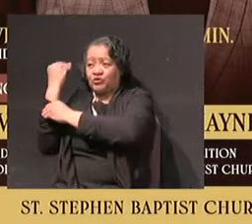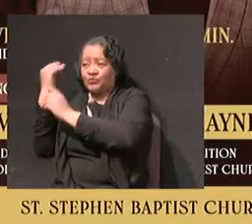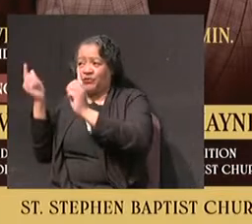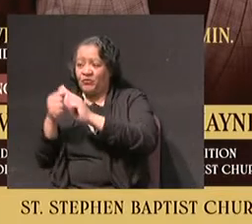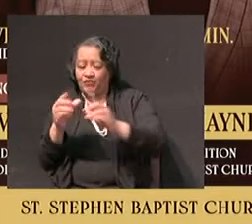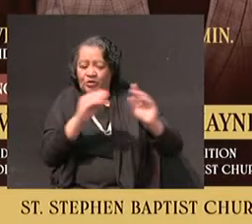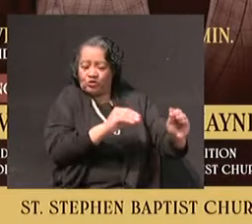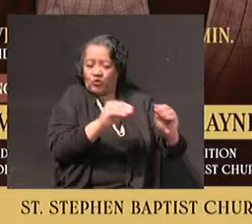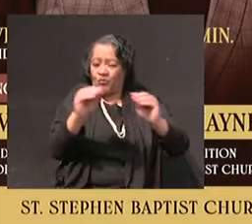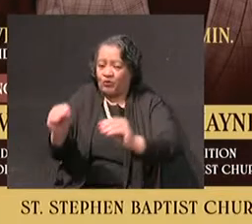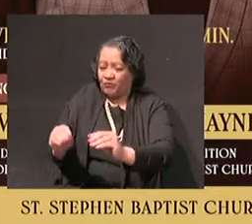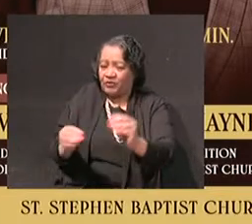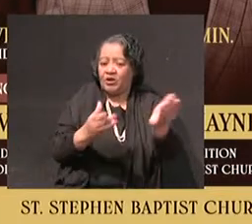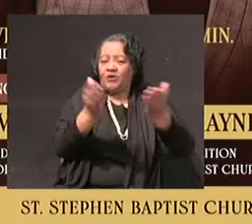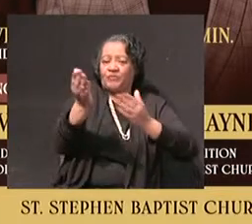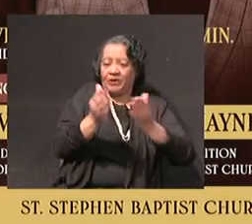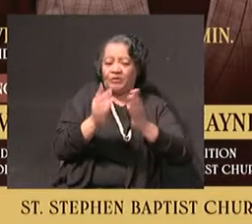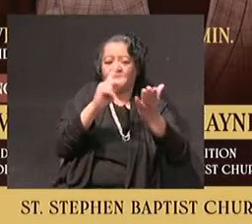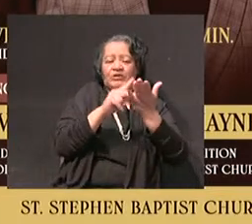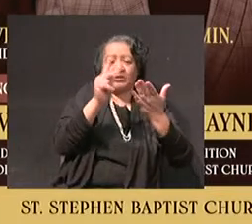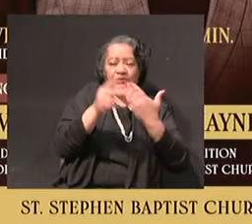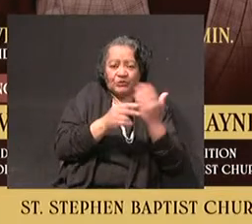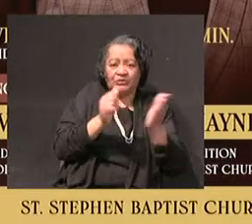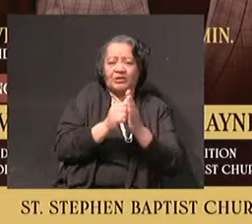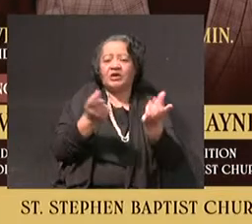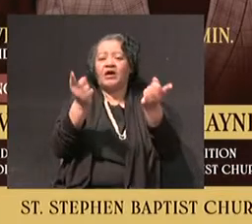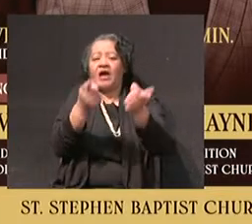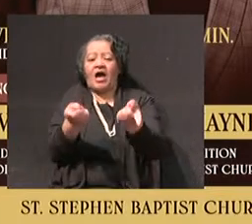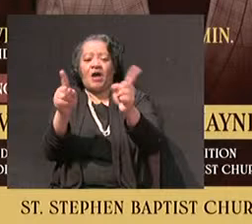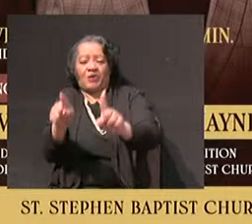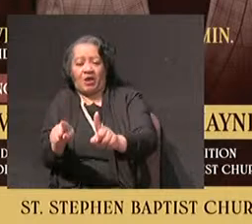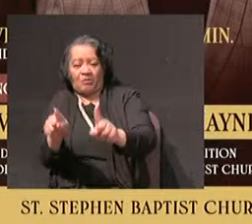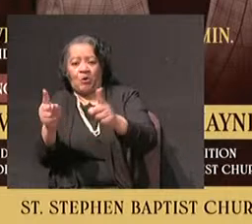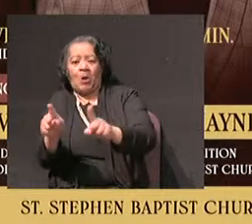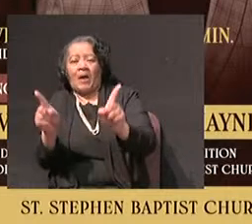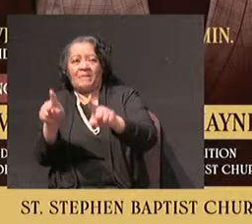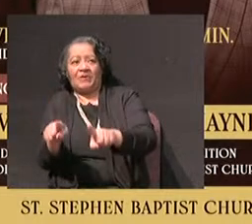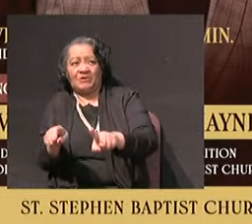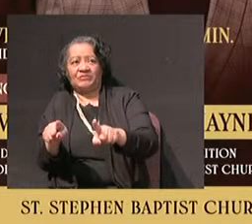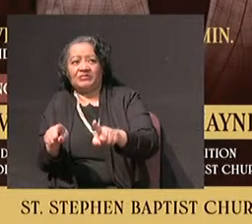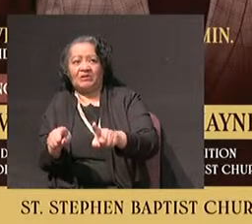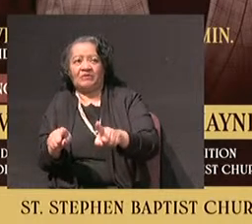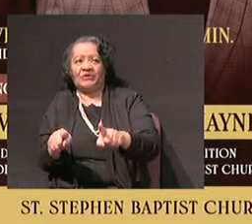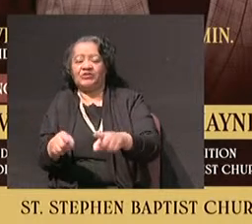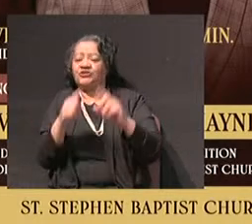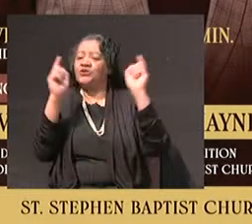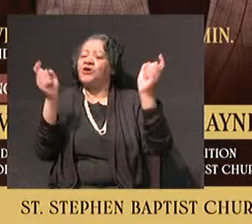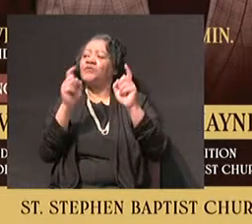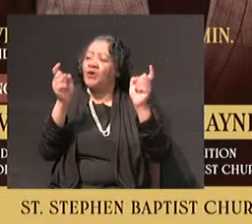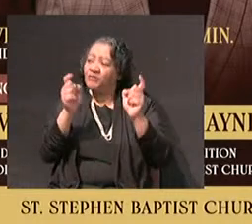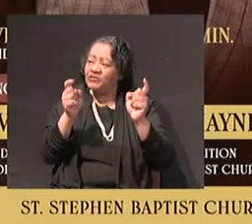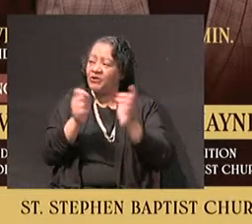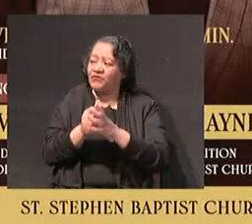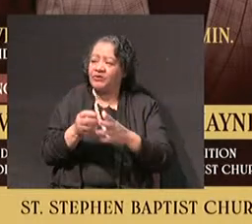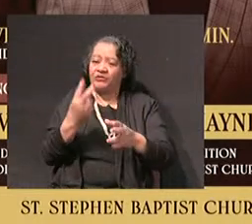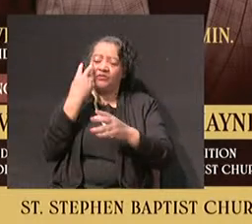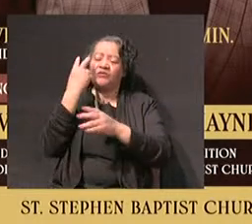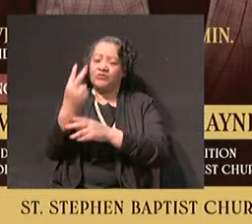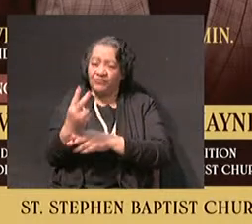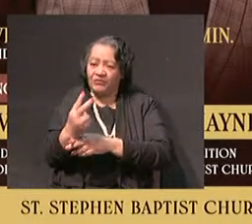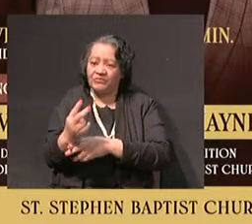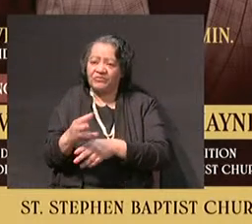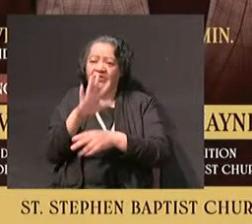to Movement program, and that's going to take place in celebration and observing